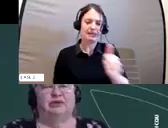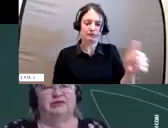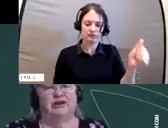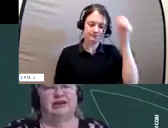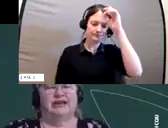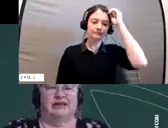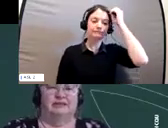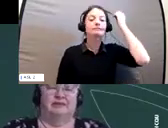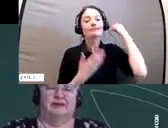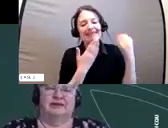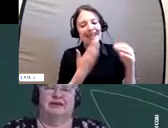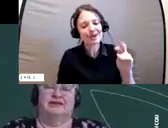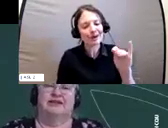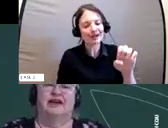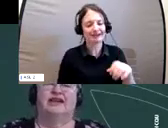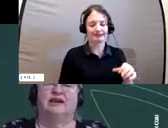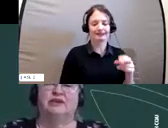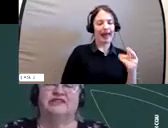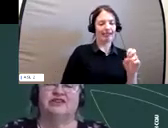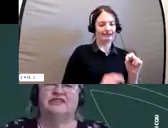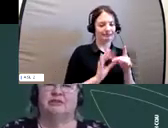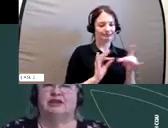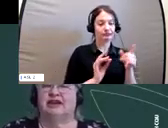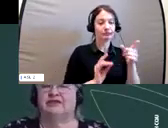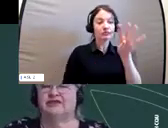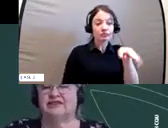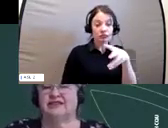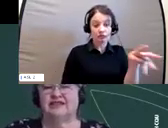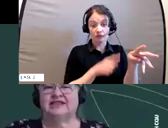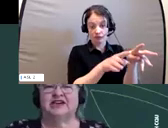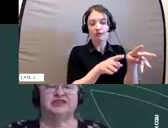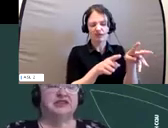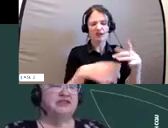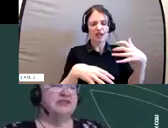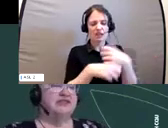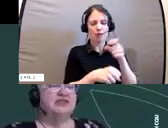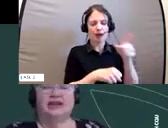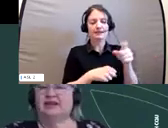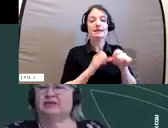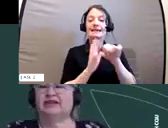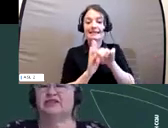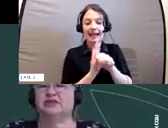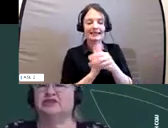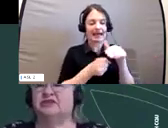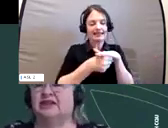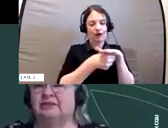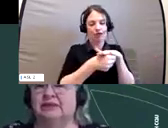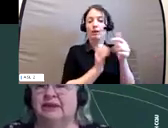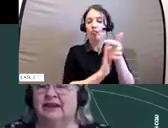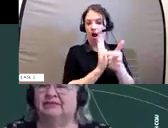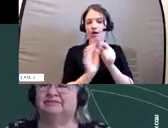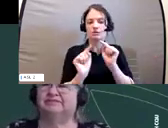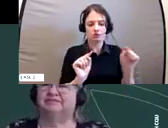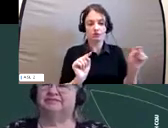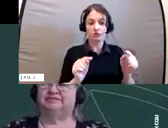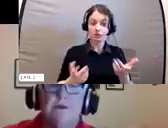Thanks, Marie. We've got a slide here which has got a summary of the state and territory laws in Australia. Marie, did you want to talk a little